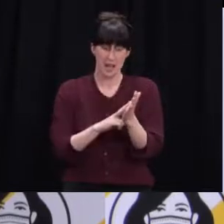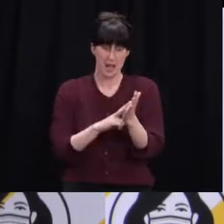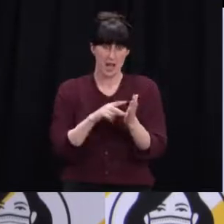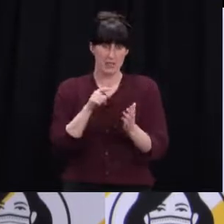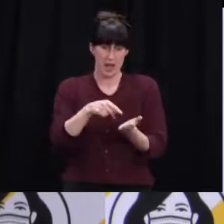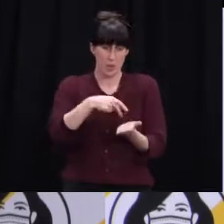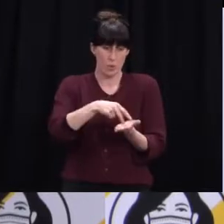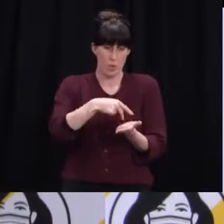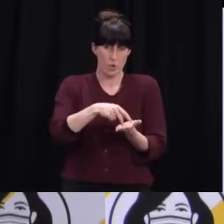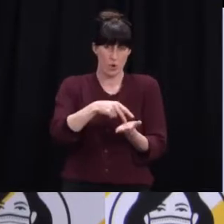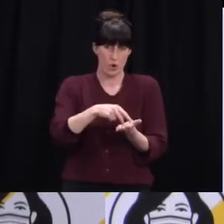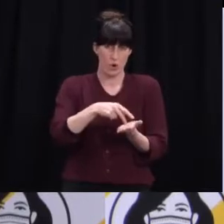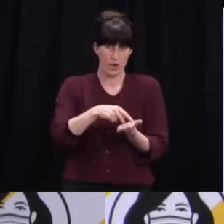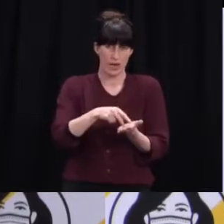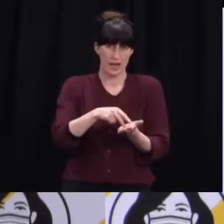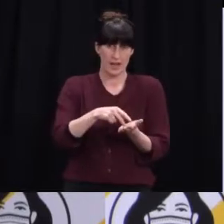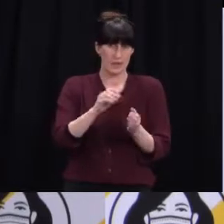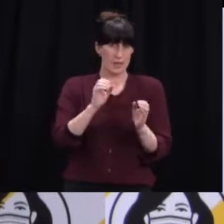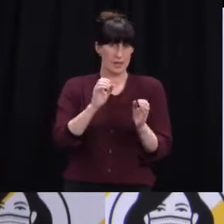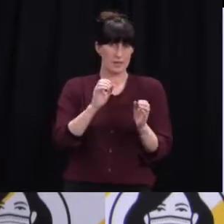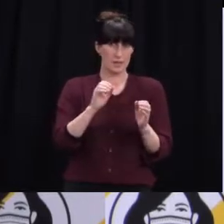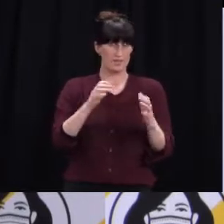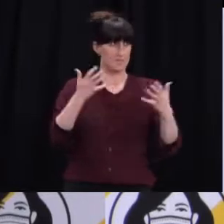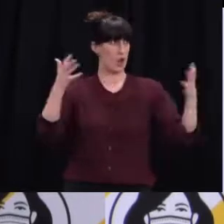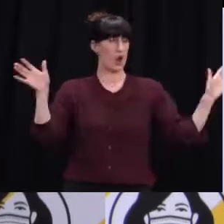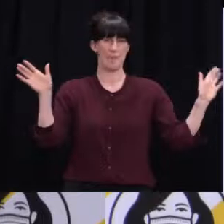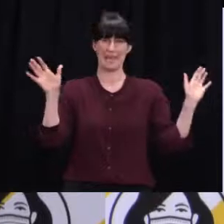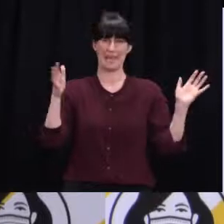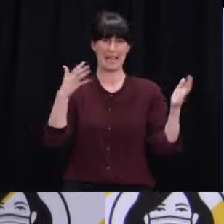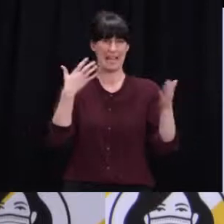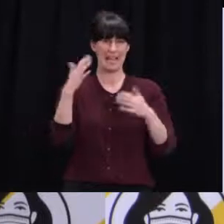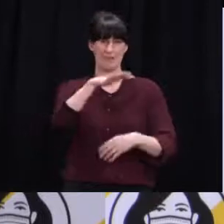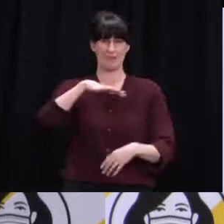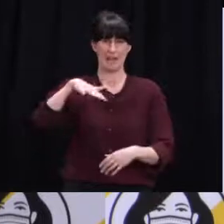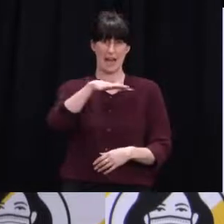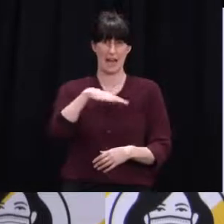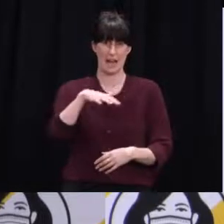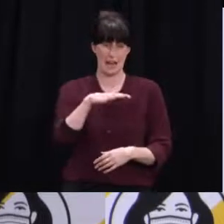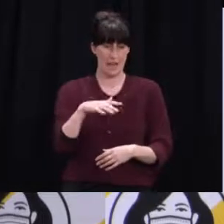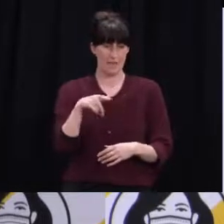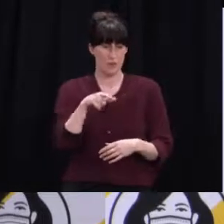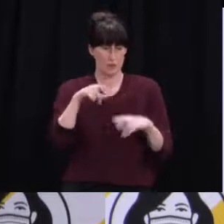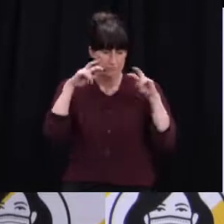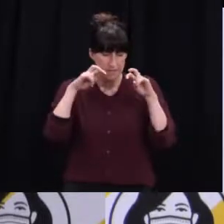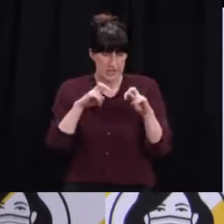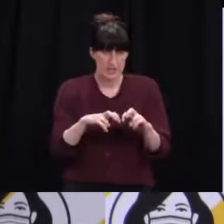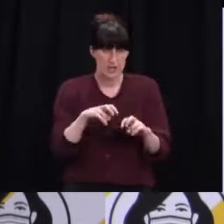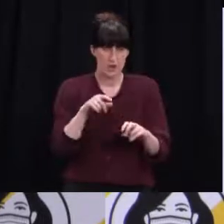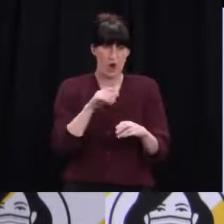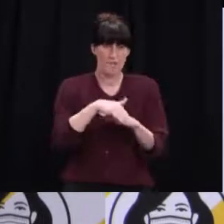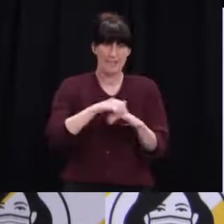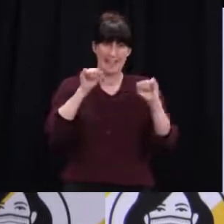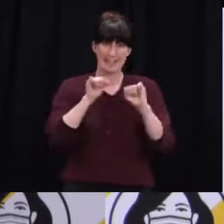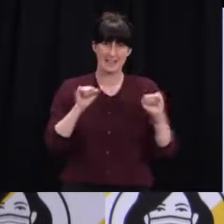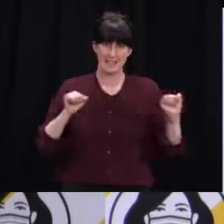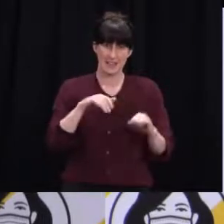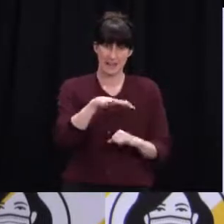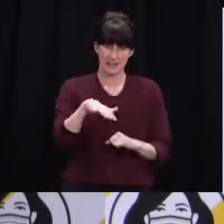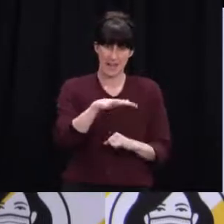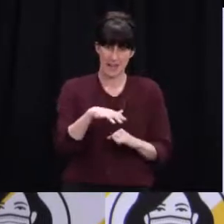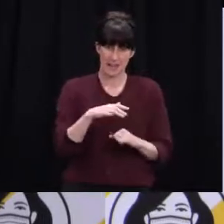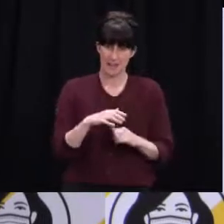members of the public were using that walkway, which does not have a lid, it is the same airspace as the exercise area, and if so, have